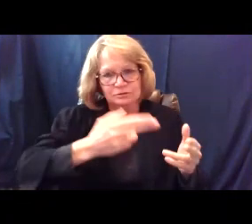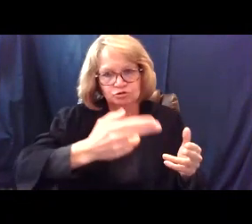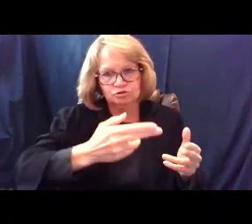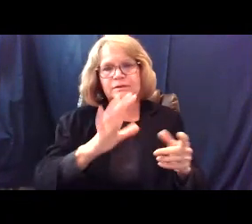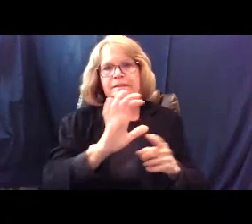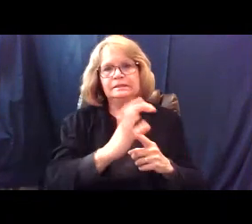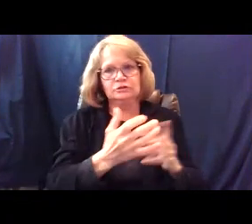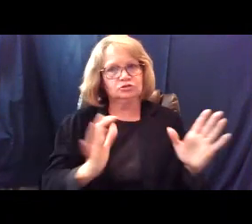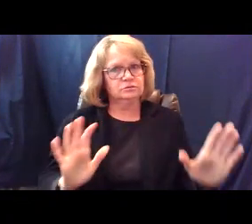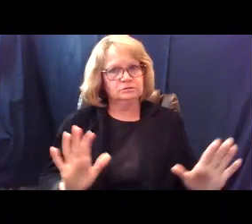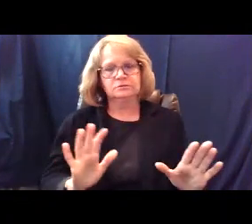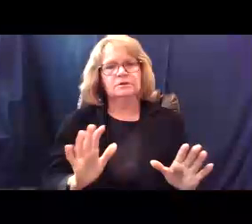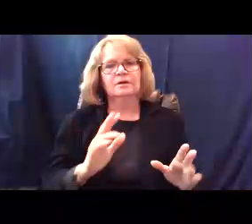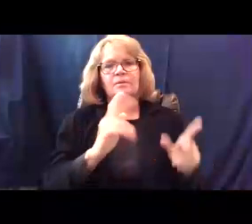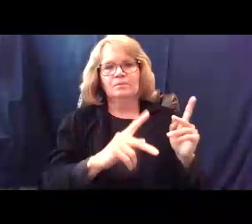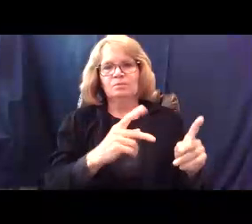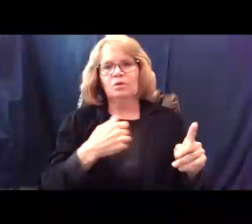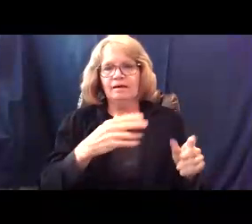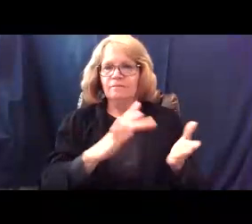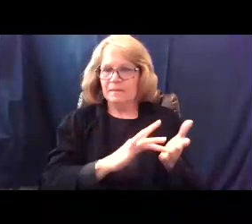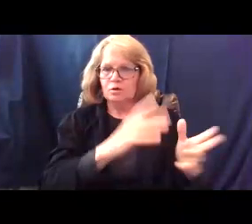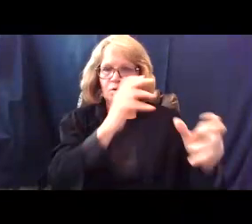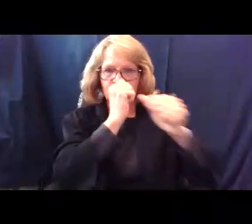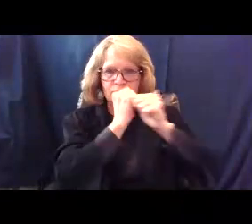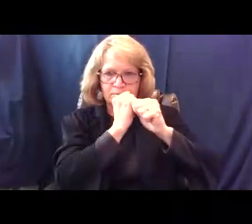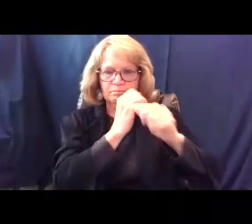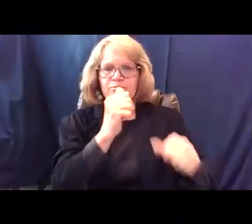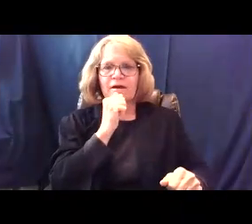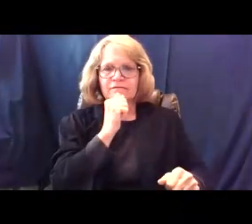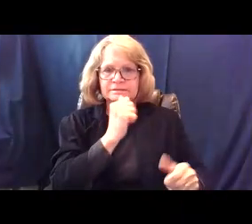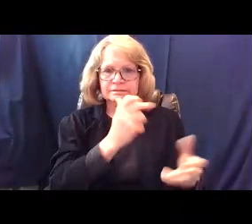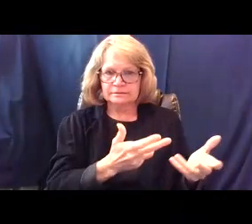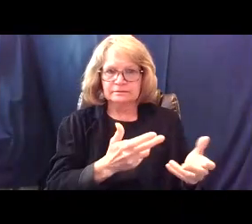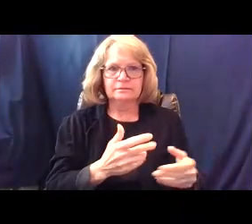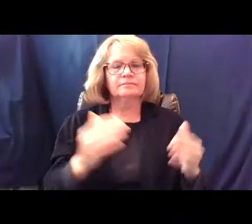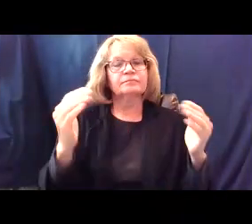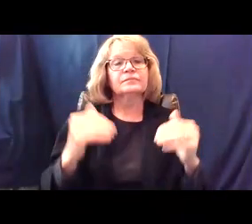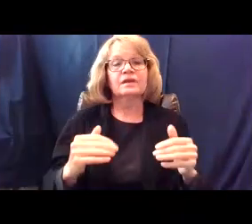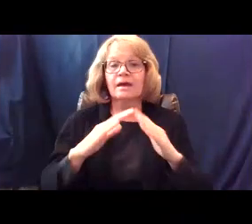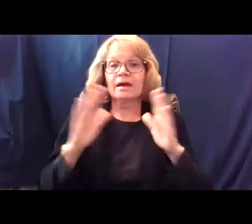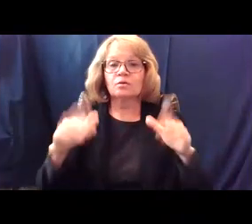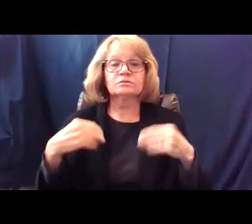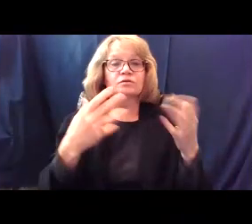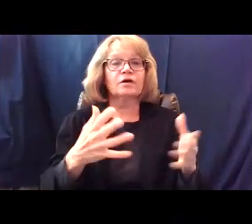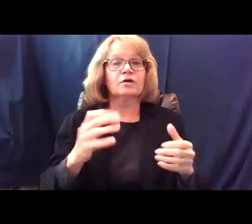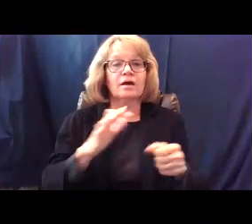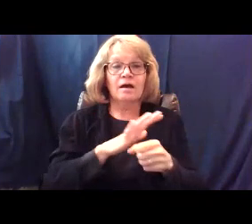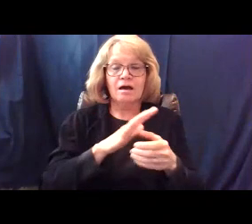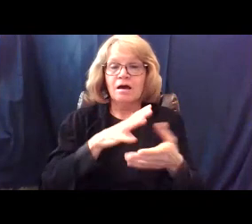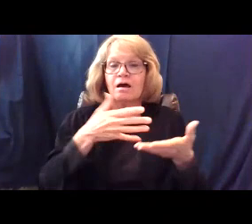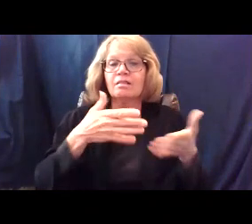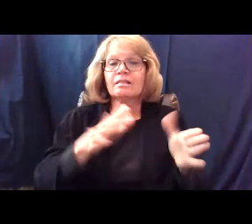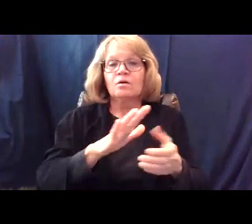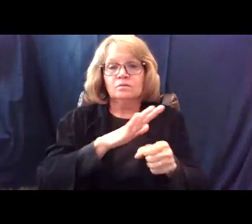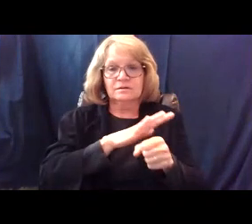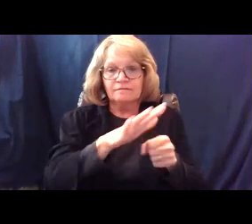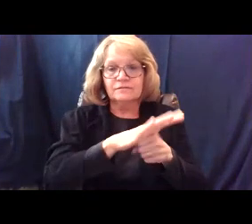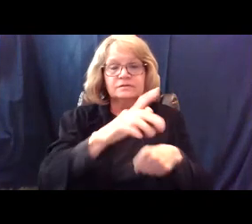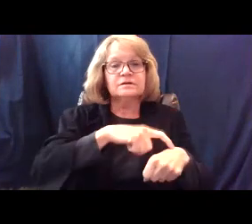that, because tenants have a right to medical privacy. Housing providers should allow sufficient time for this documentation to be